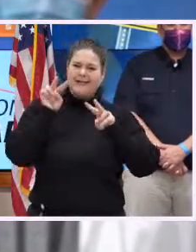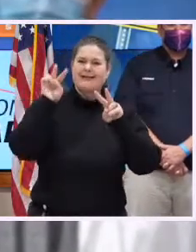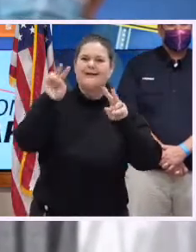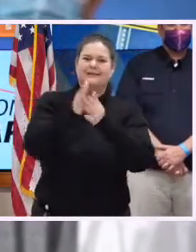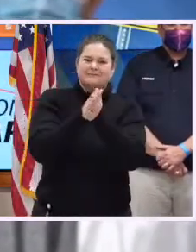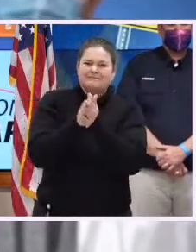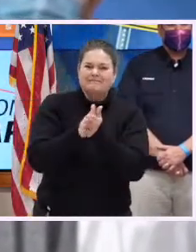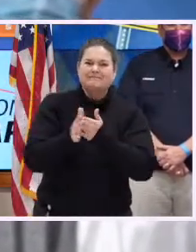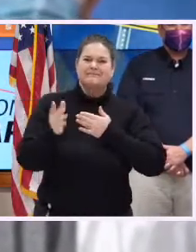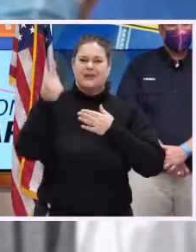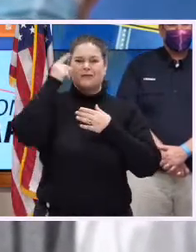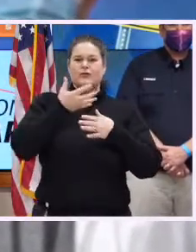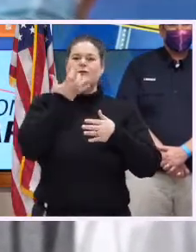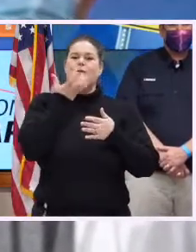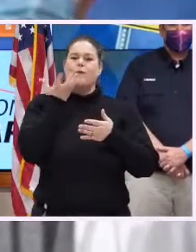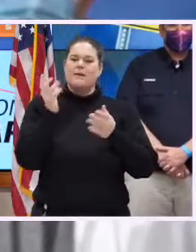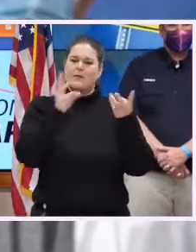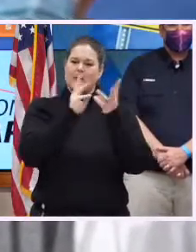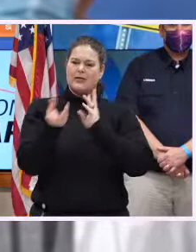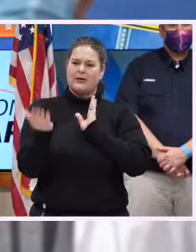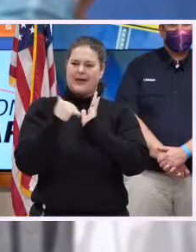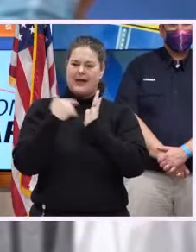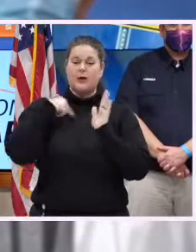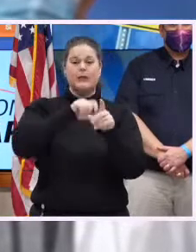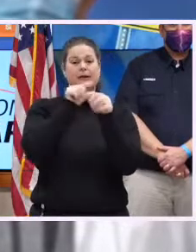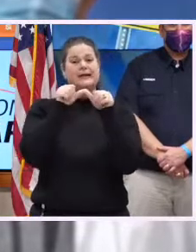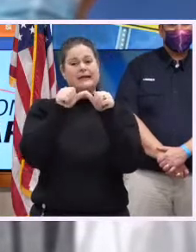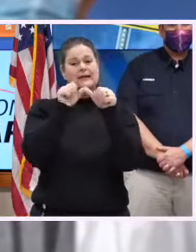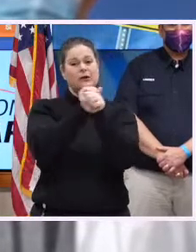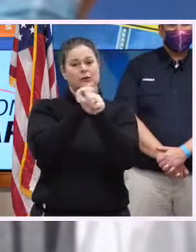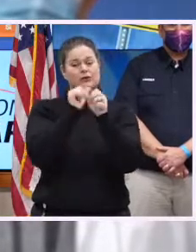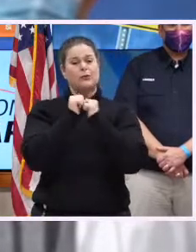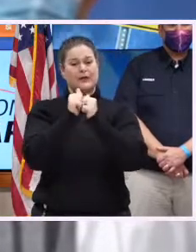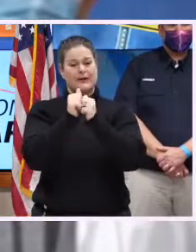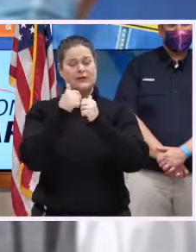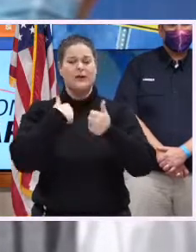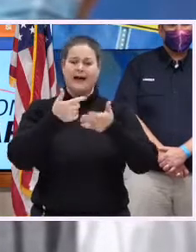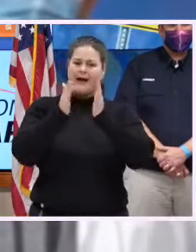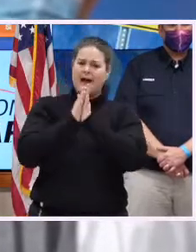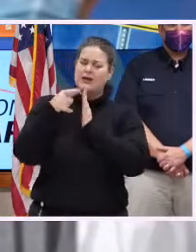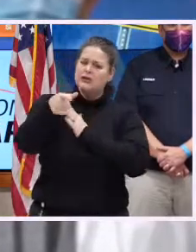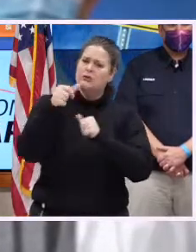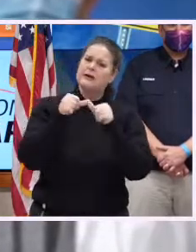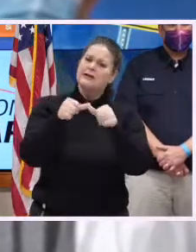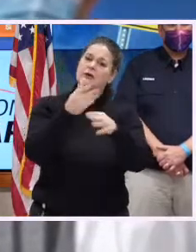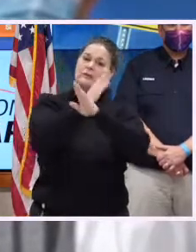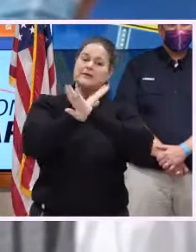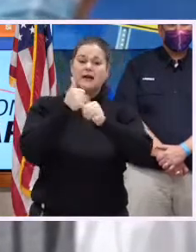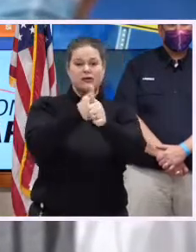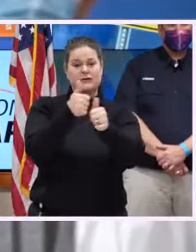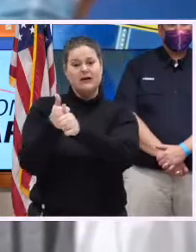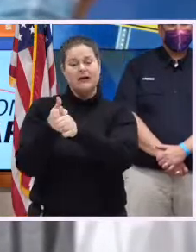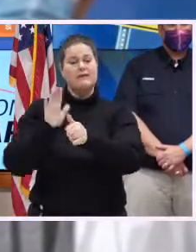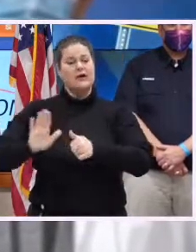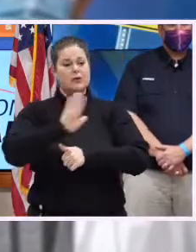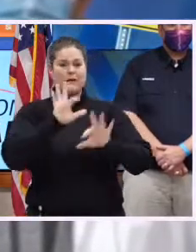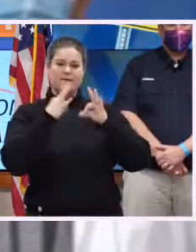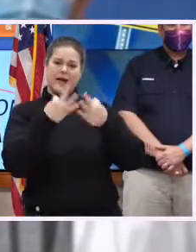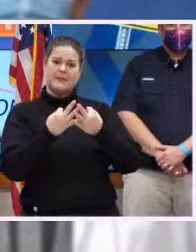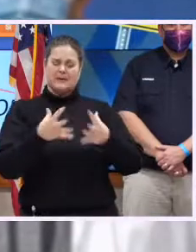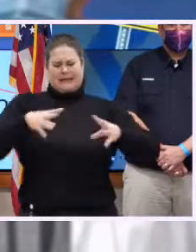to continue working together to get through this. I just ask that you continue to protect yourself and your family by taking that